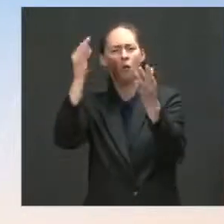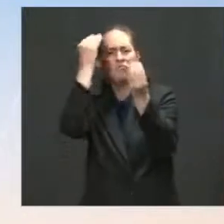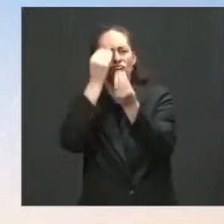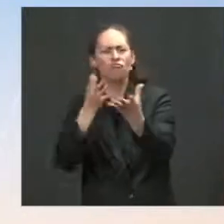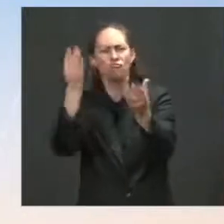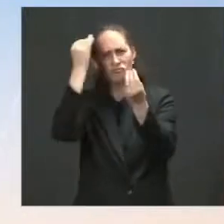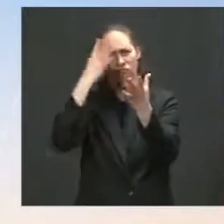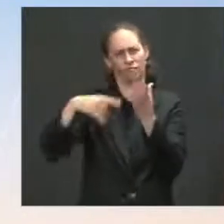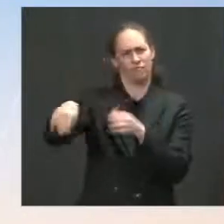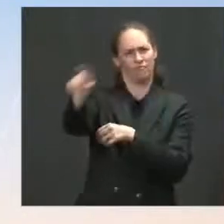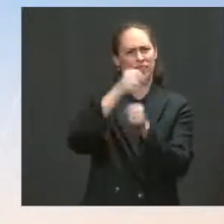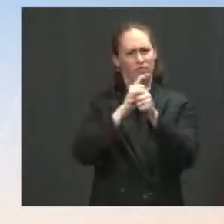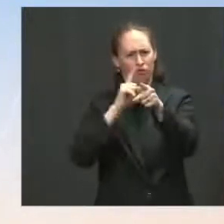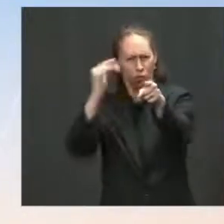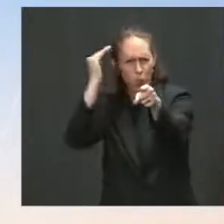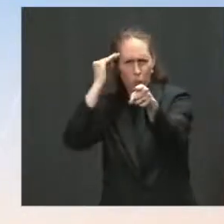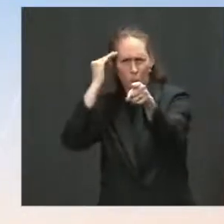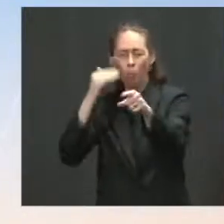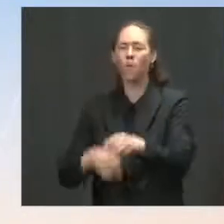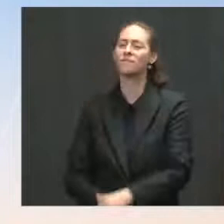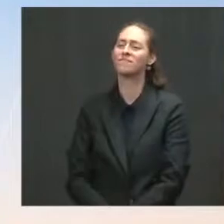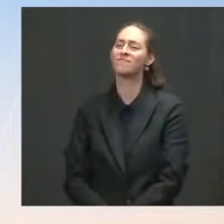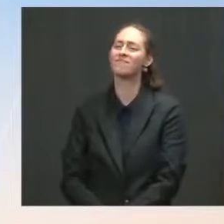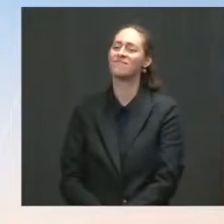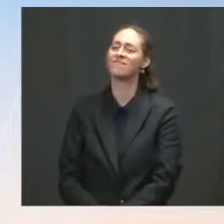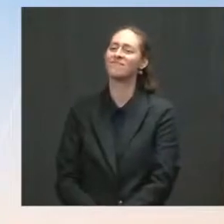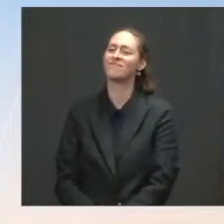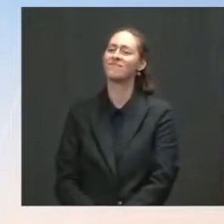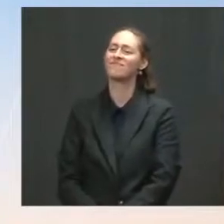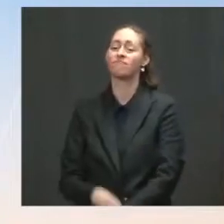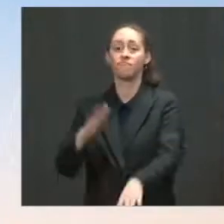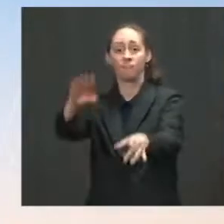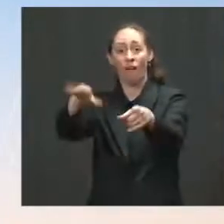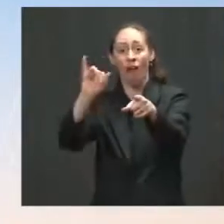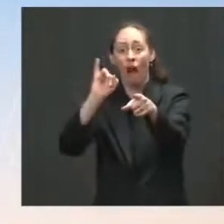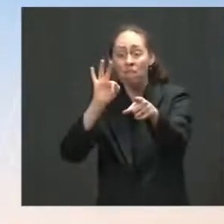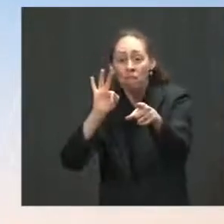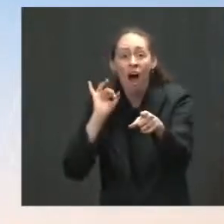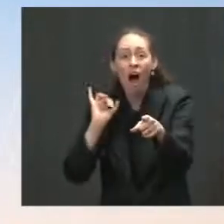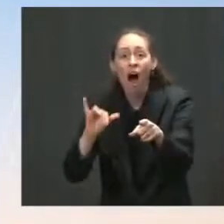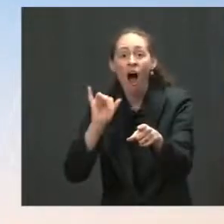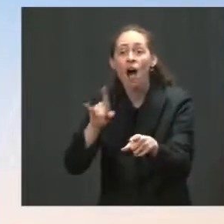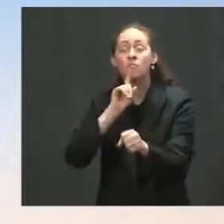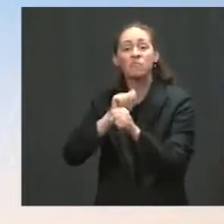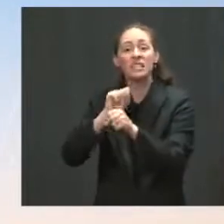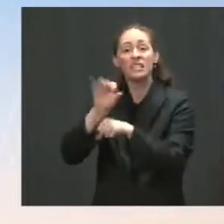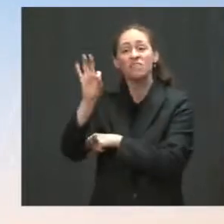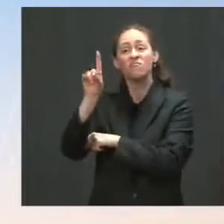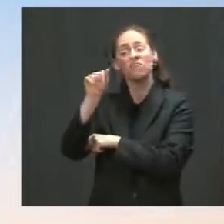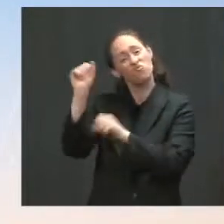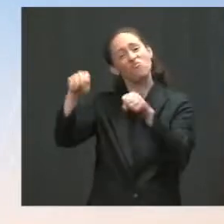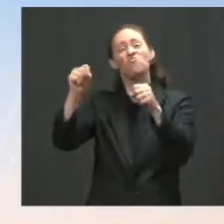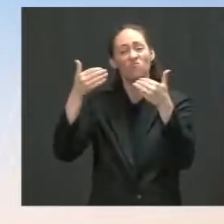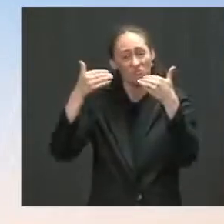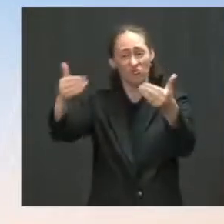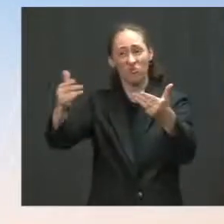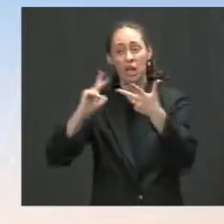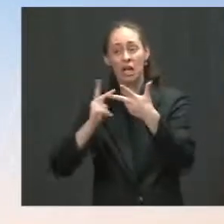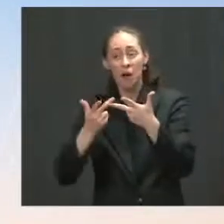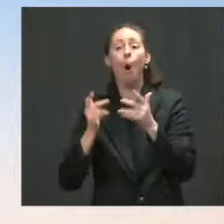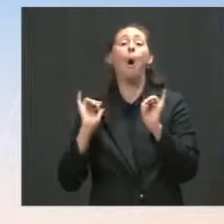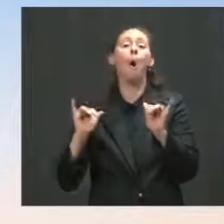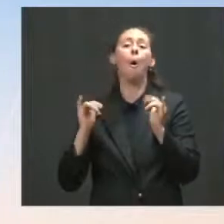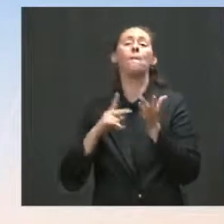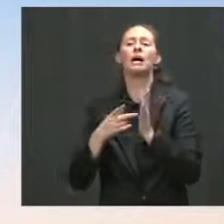time, are prepared if the FDA decides that they are going to recommend a booster. That is why we ordered the number of doses we did